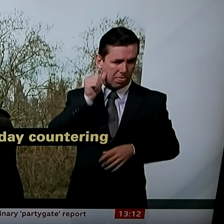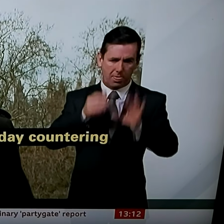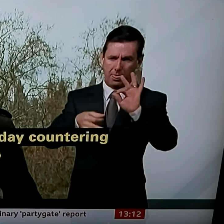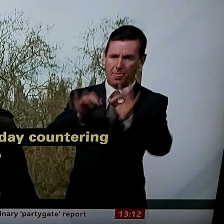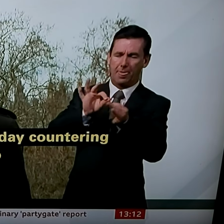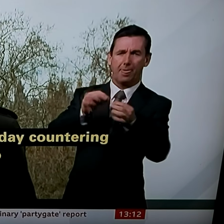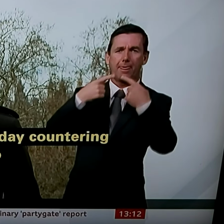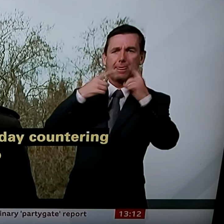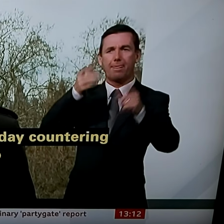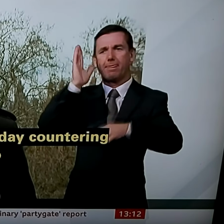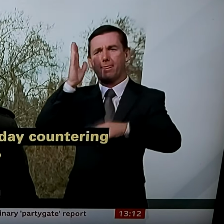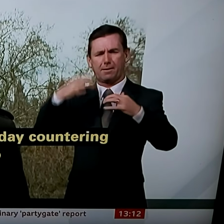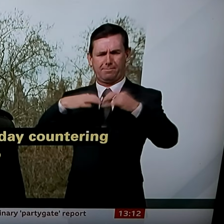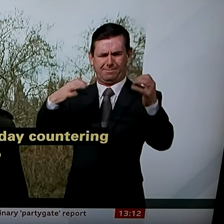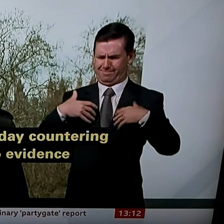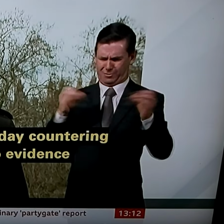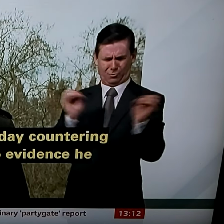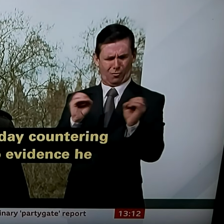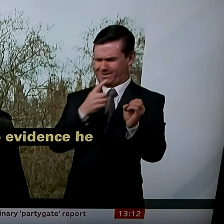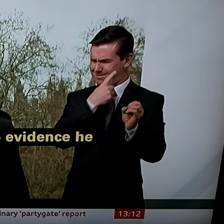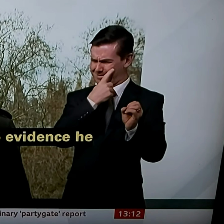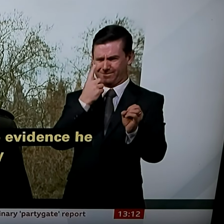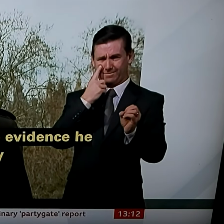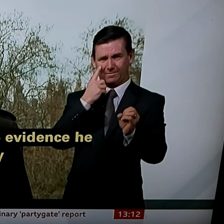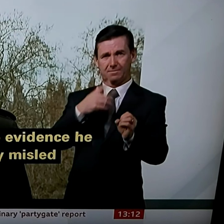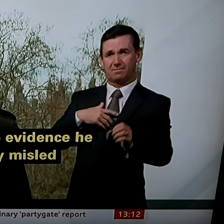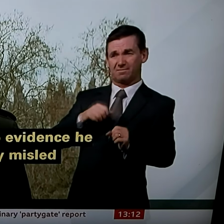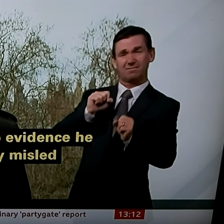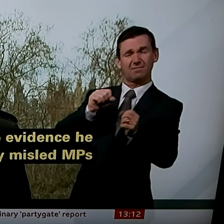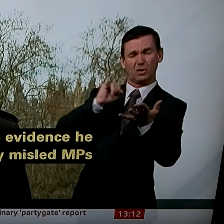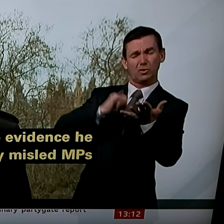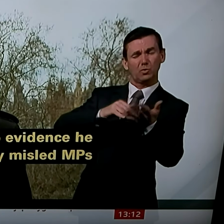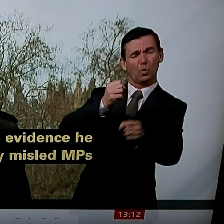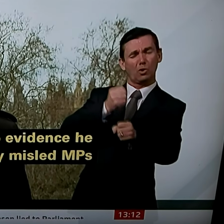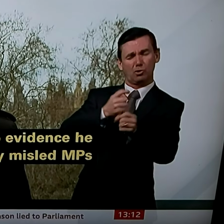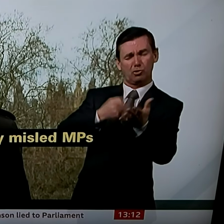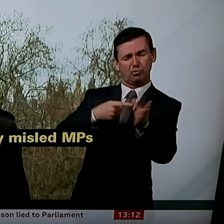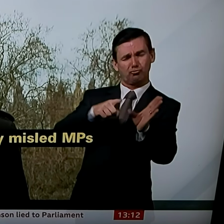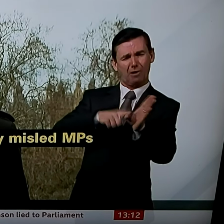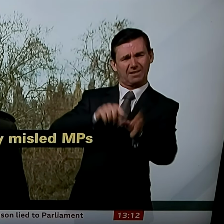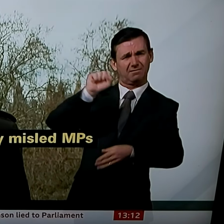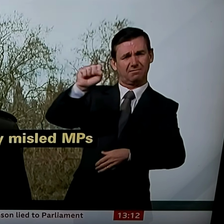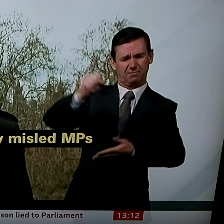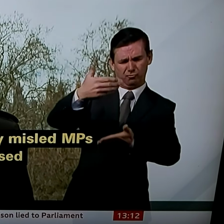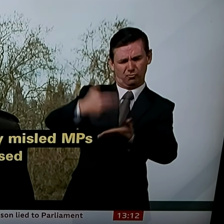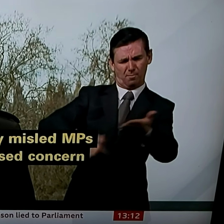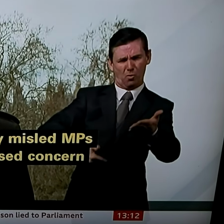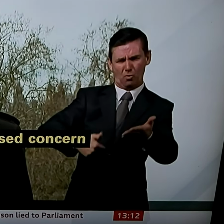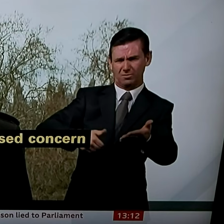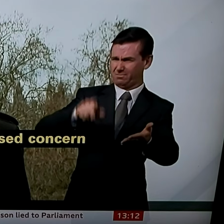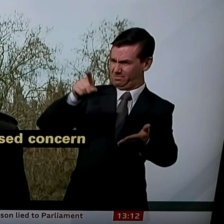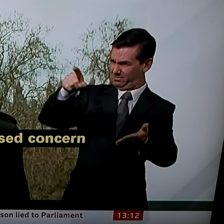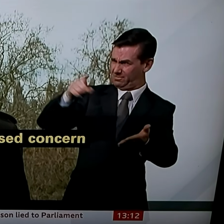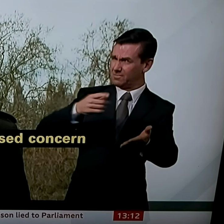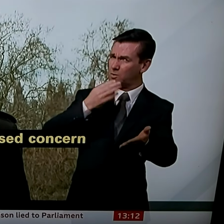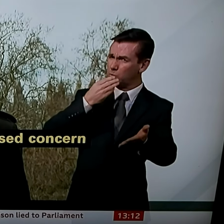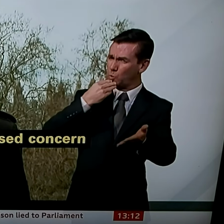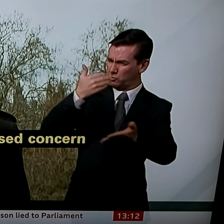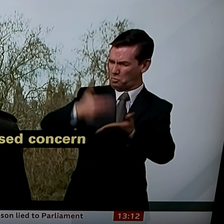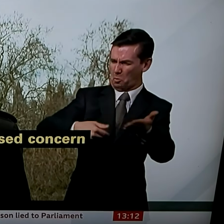also expressed concern that that report by Sue Gray is being used by the committee as part of